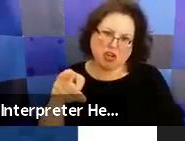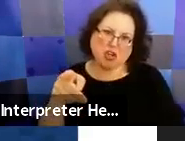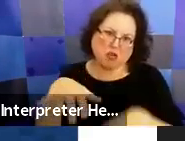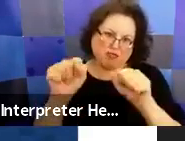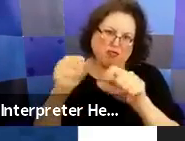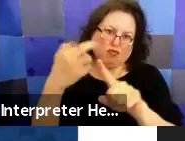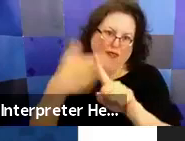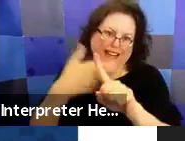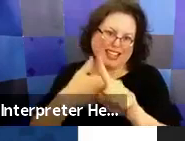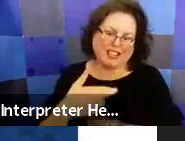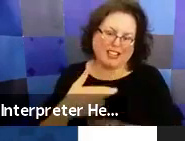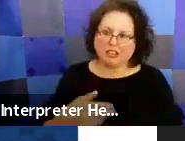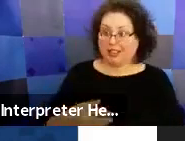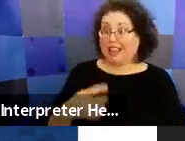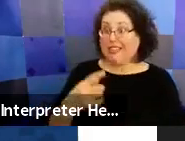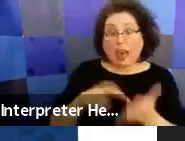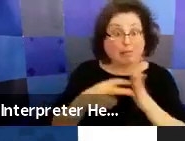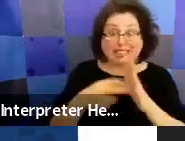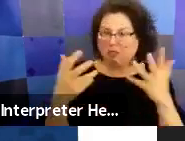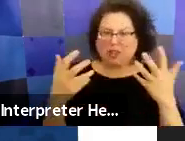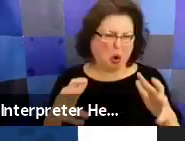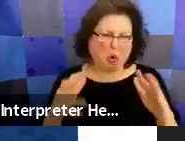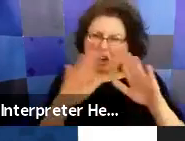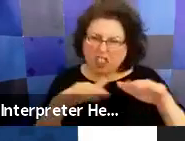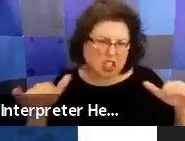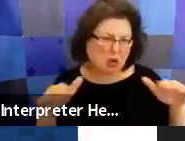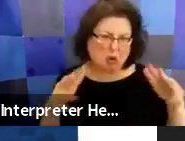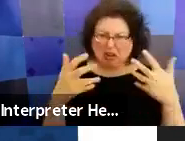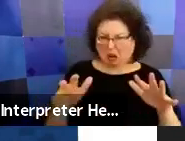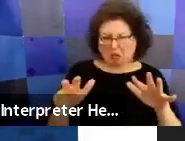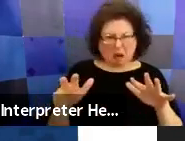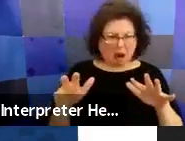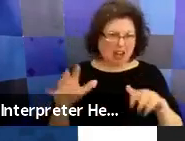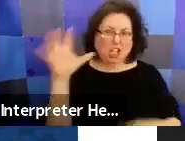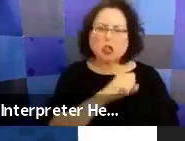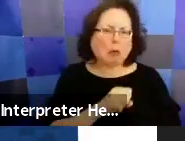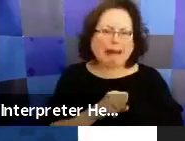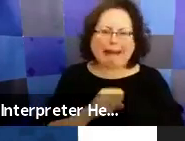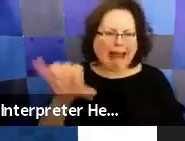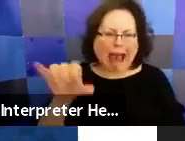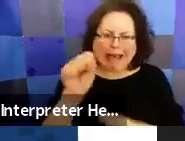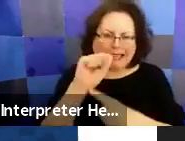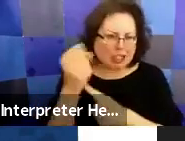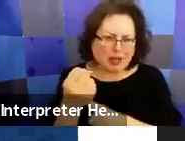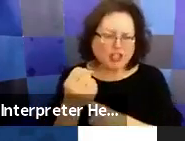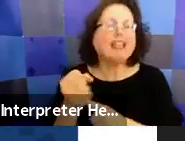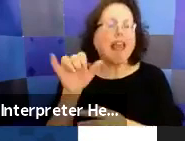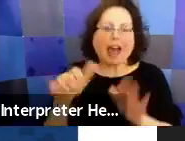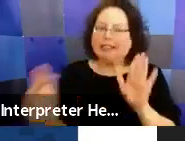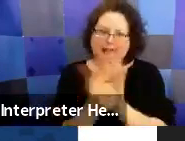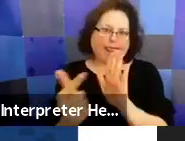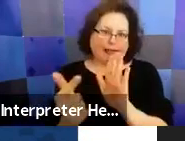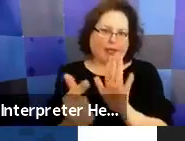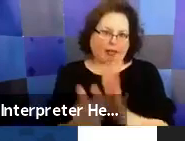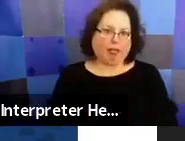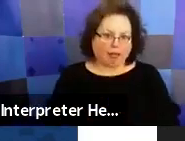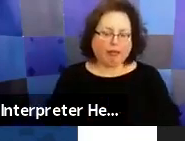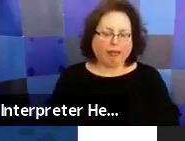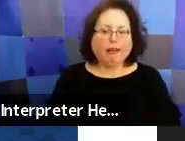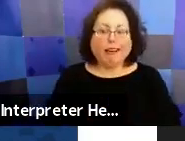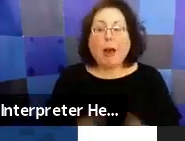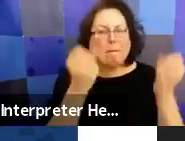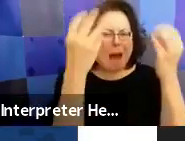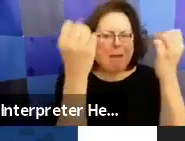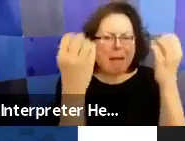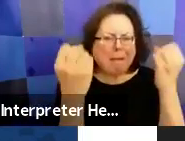they're saying, you know, they don't want someone with children in the apartment or whatever, they're assuming that, situation, that's also illegal. There's many